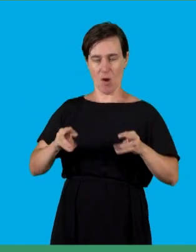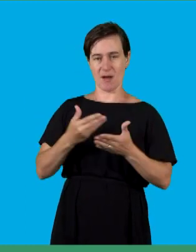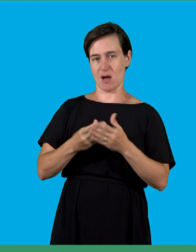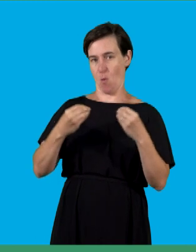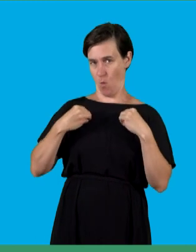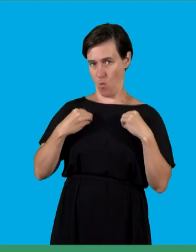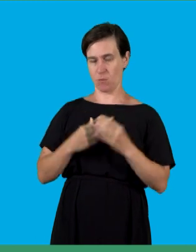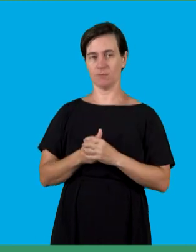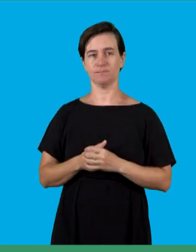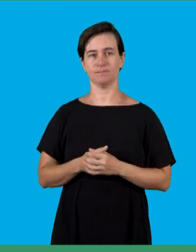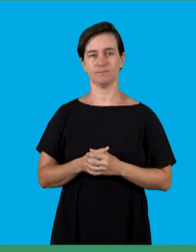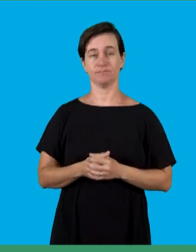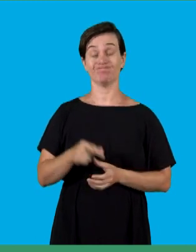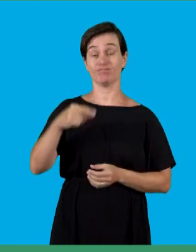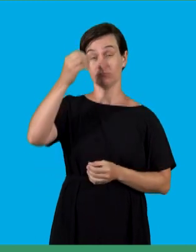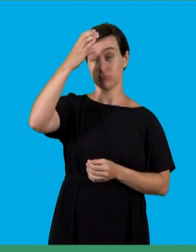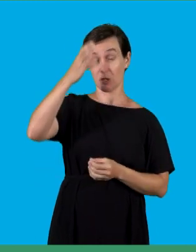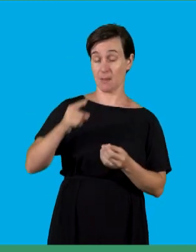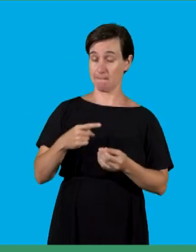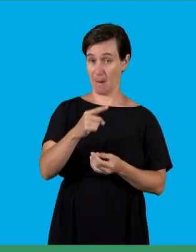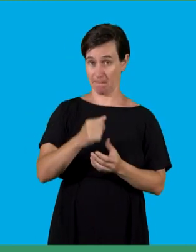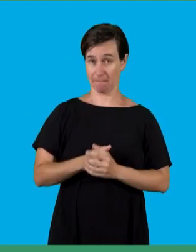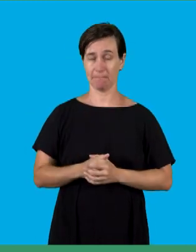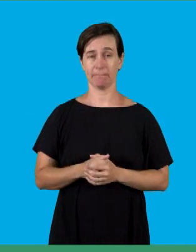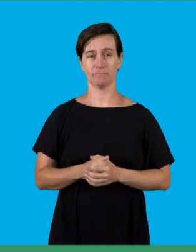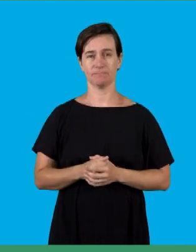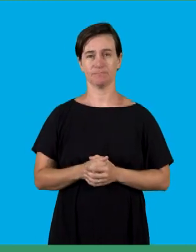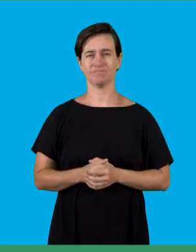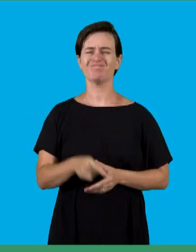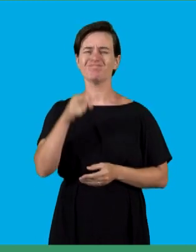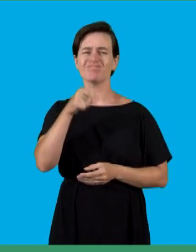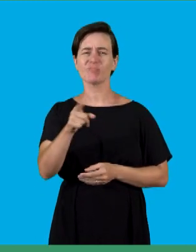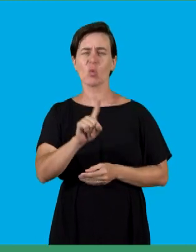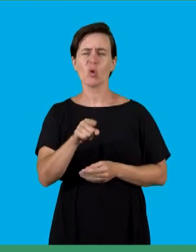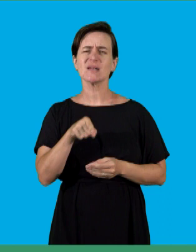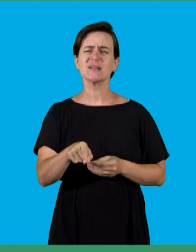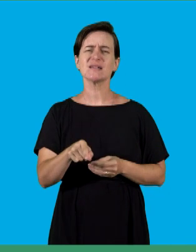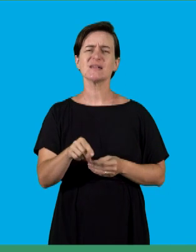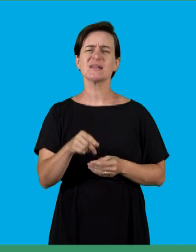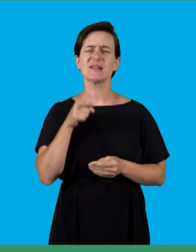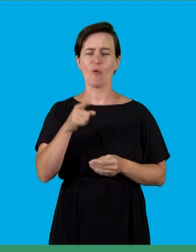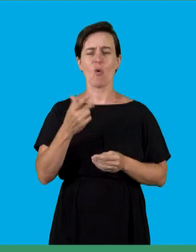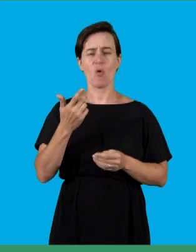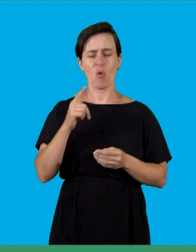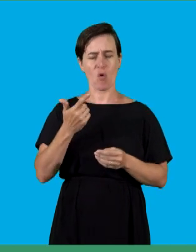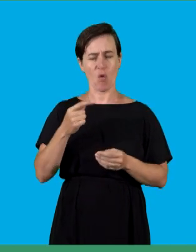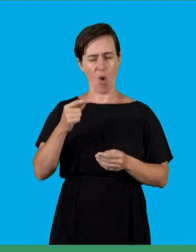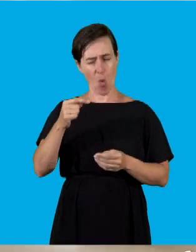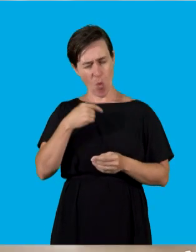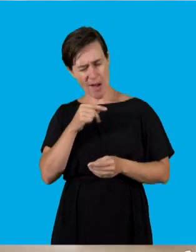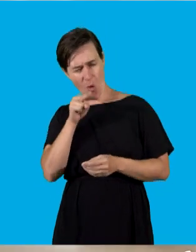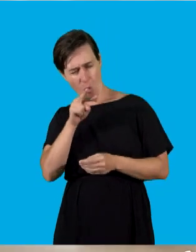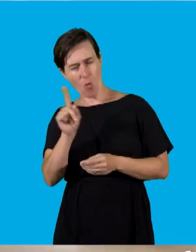ownership. Let us look at our concept map. Our concept map has to do with the lesson's